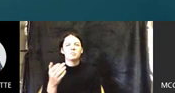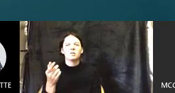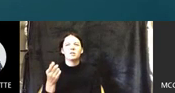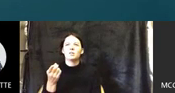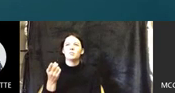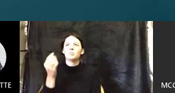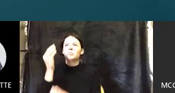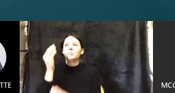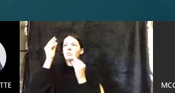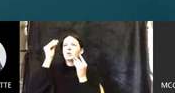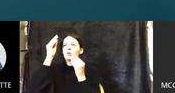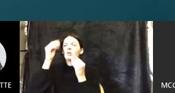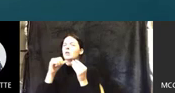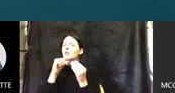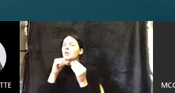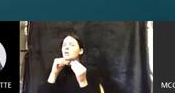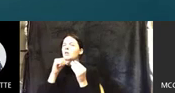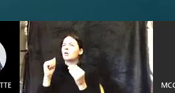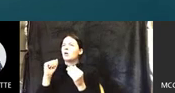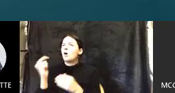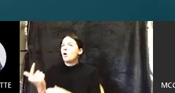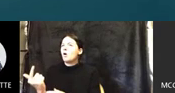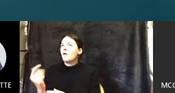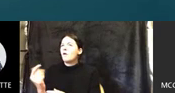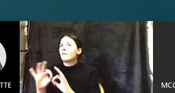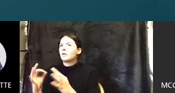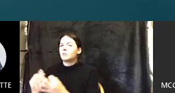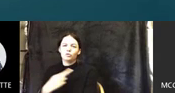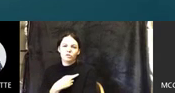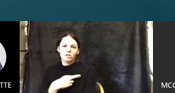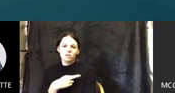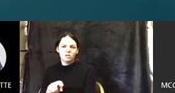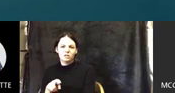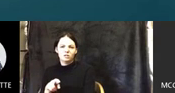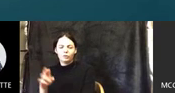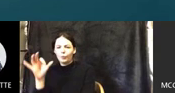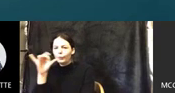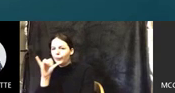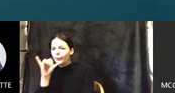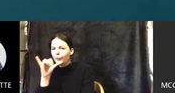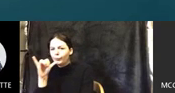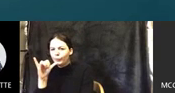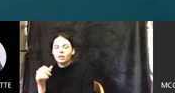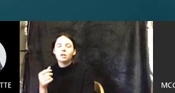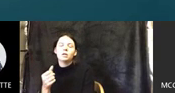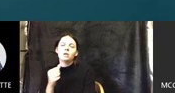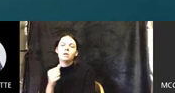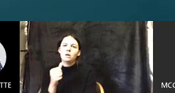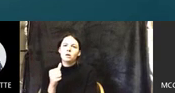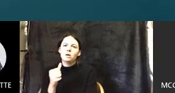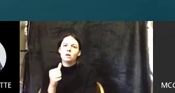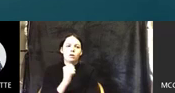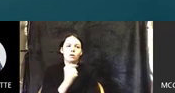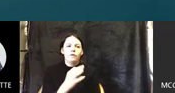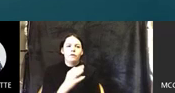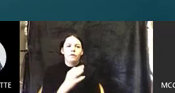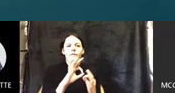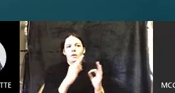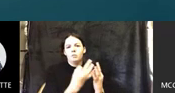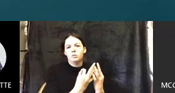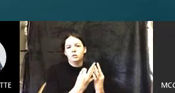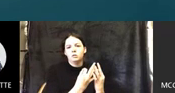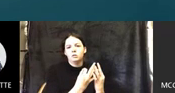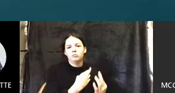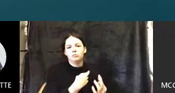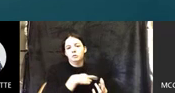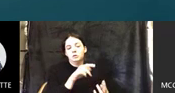or not every family is ridiculously unreligious. I tried to find like something that I